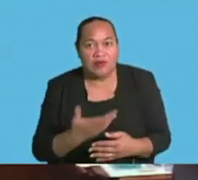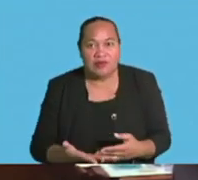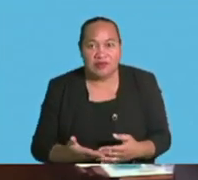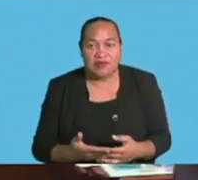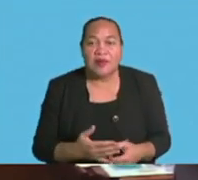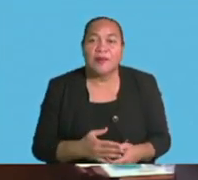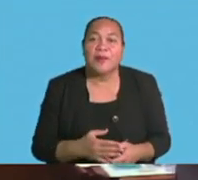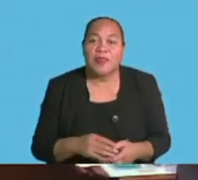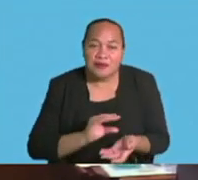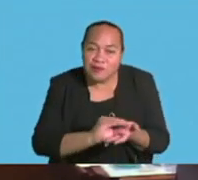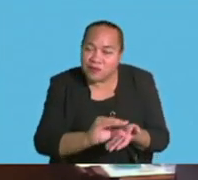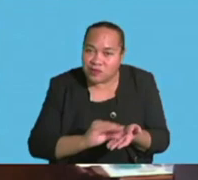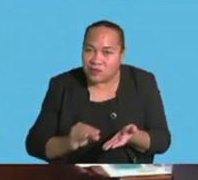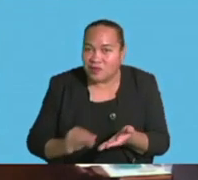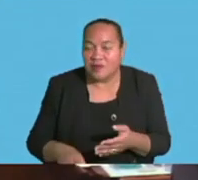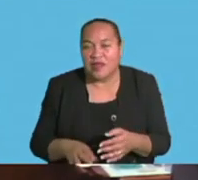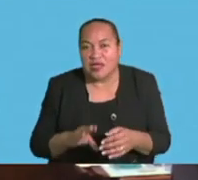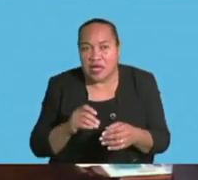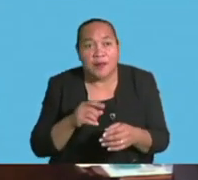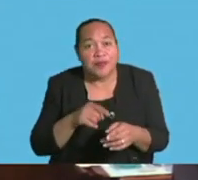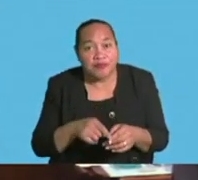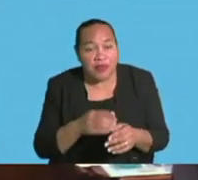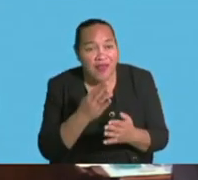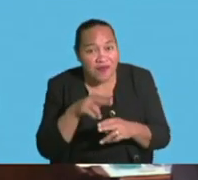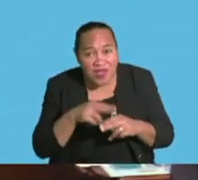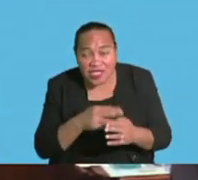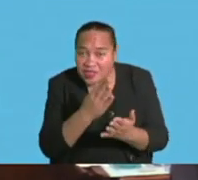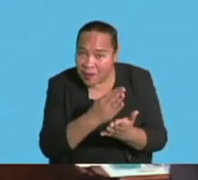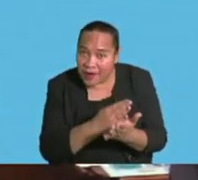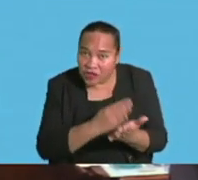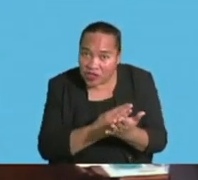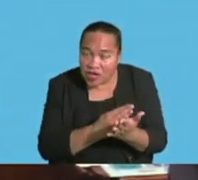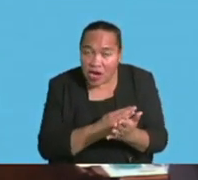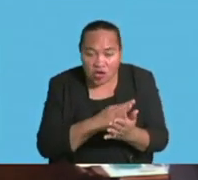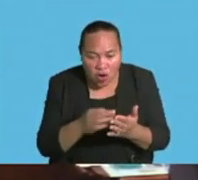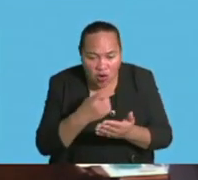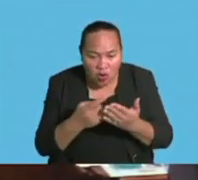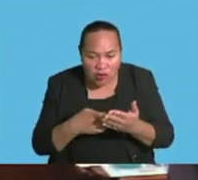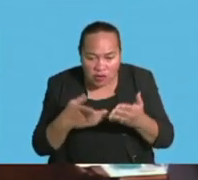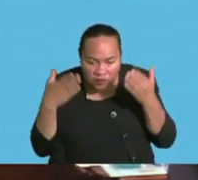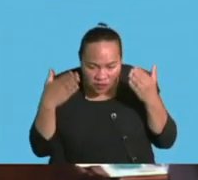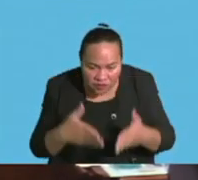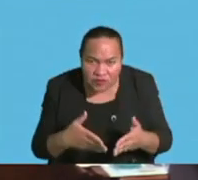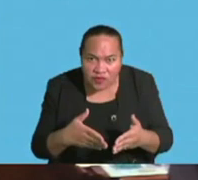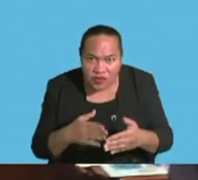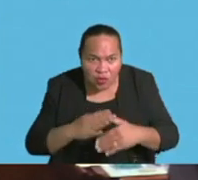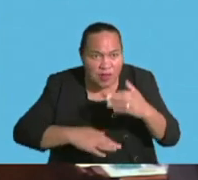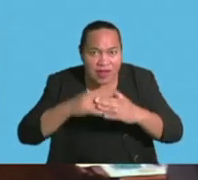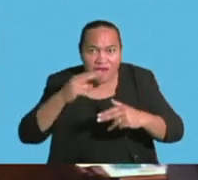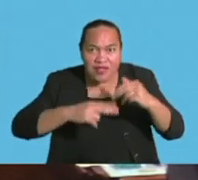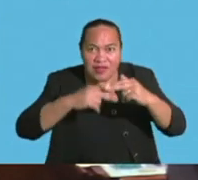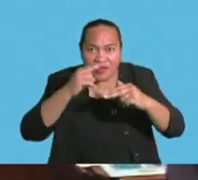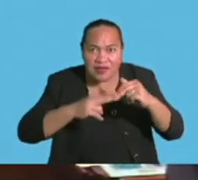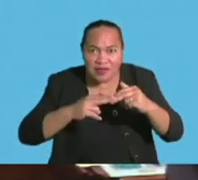summary, Honorable Speaker, Fiji's budgets have not only been focused on building physical infrastructure